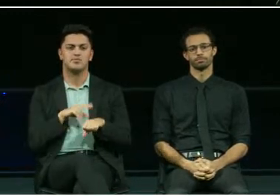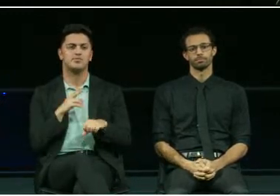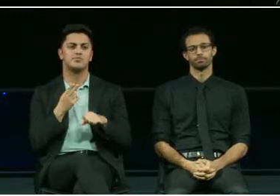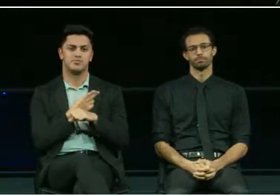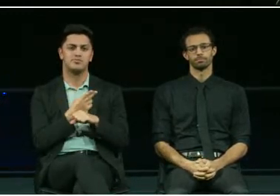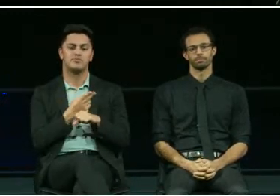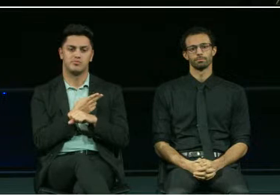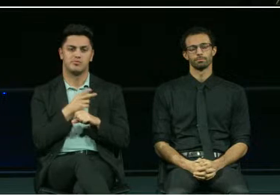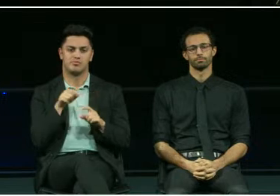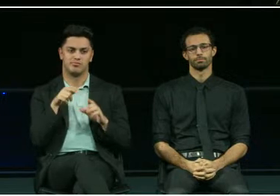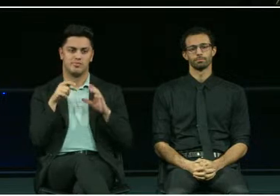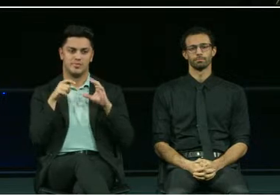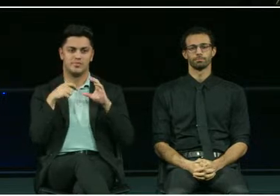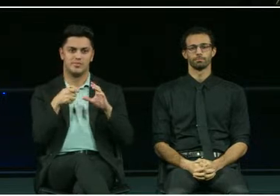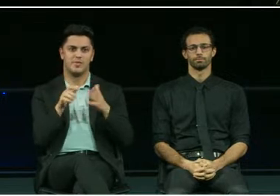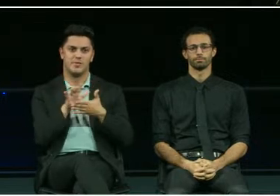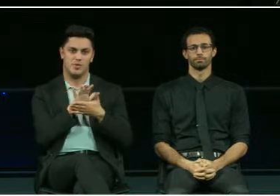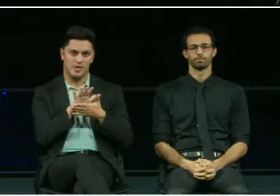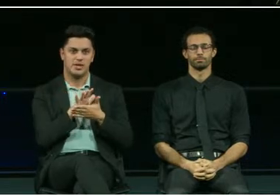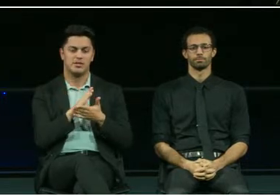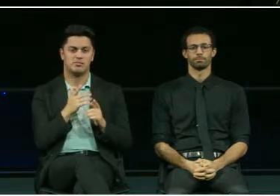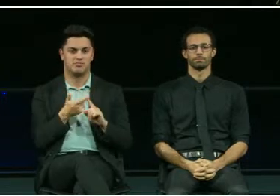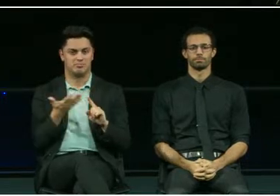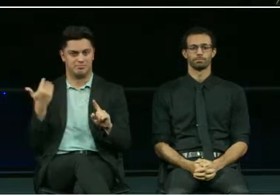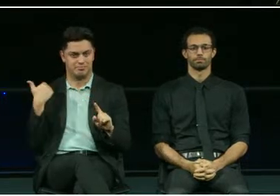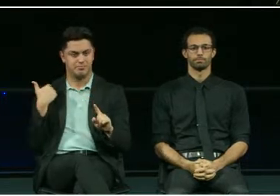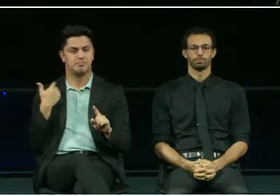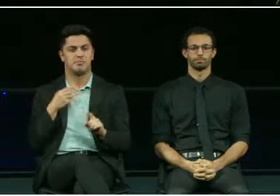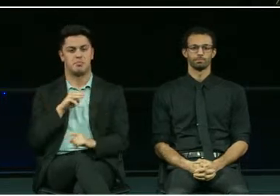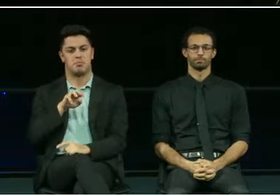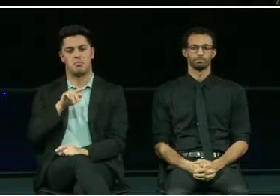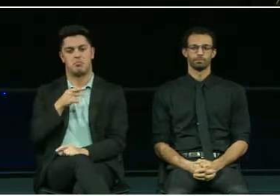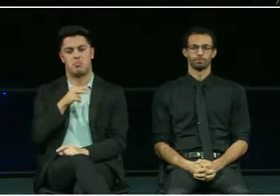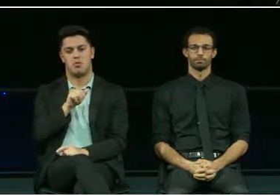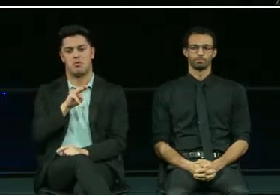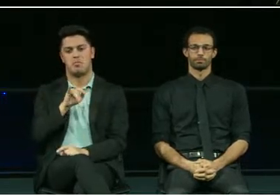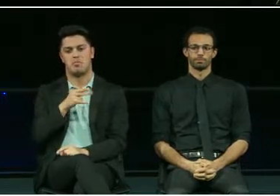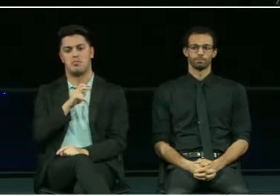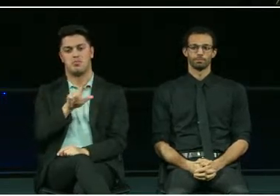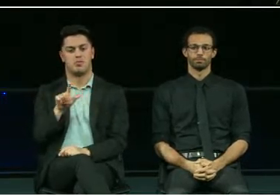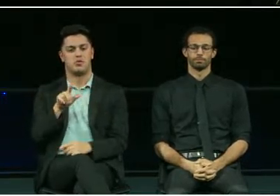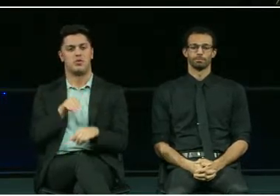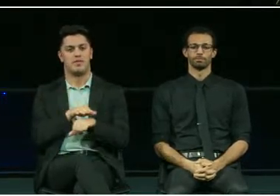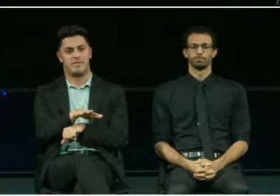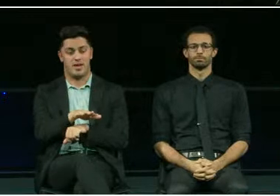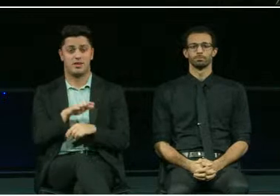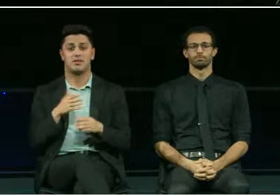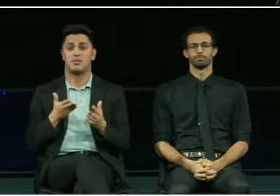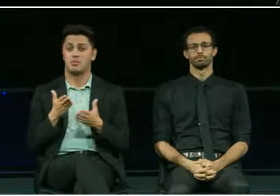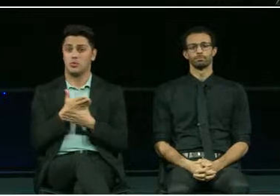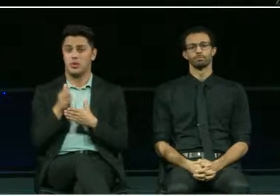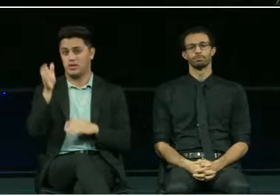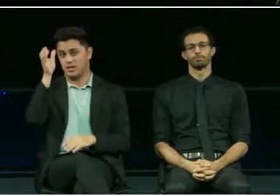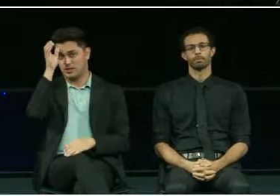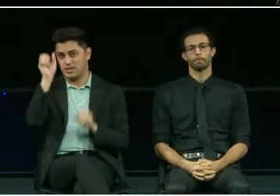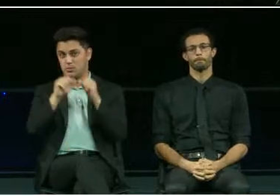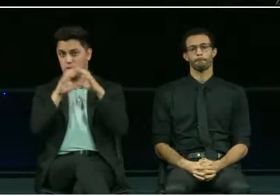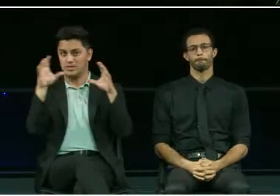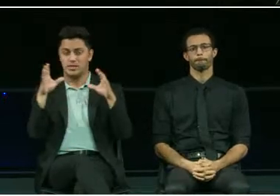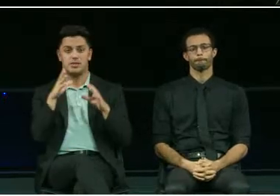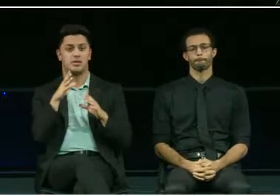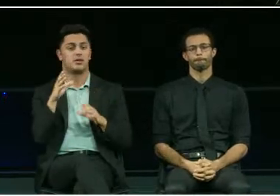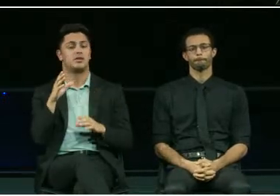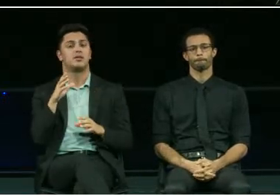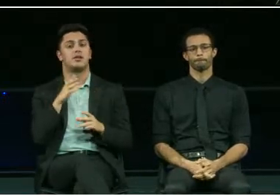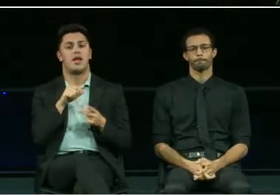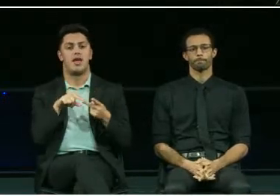footage primarily in the film, the Martha Mitchell effect. While you, between conceptualization of the film and as